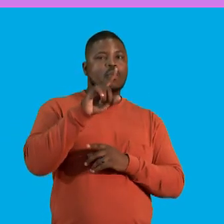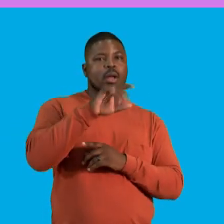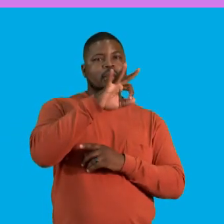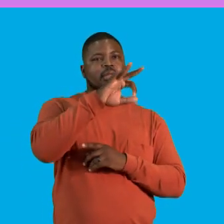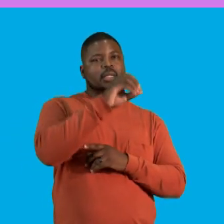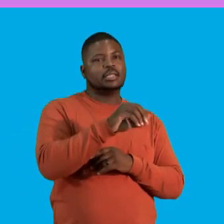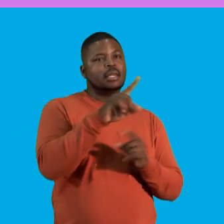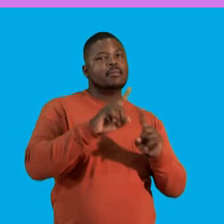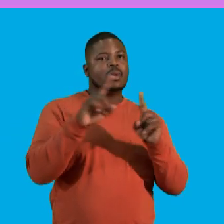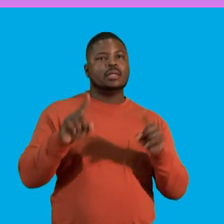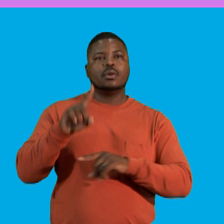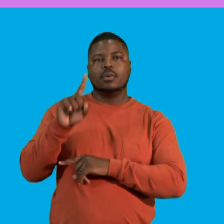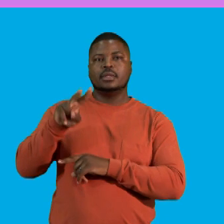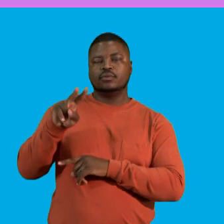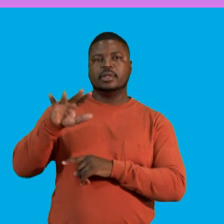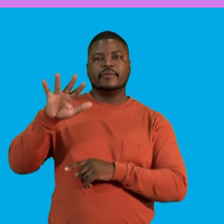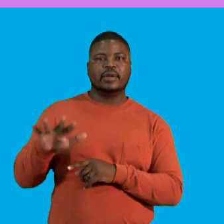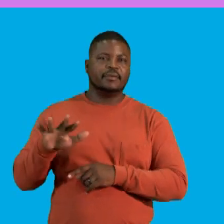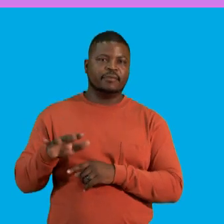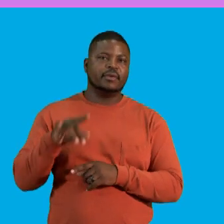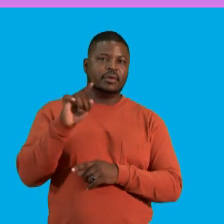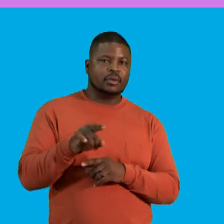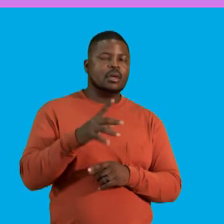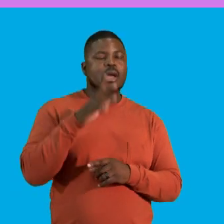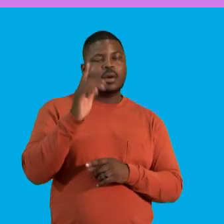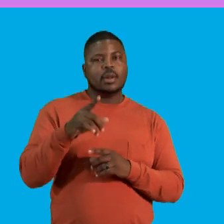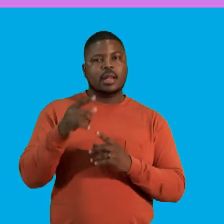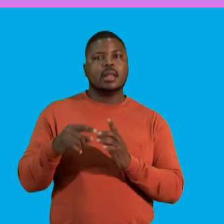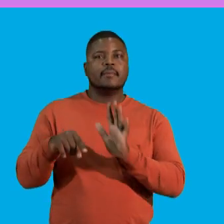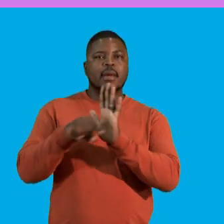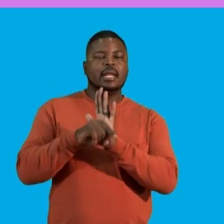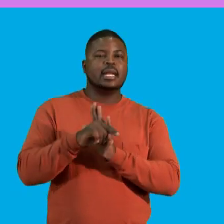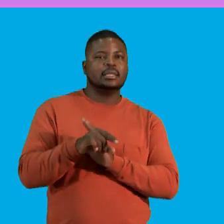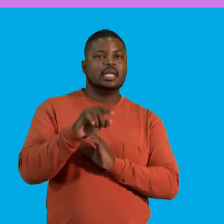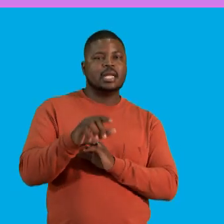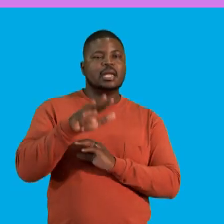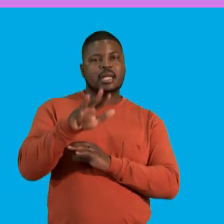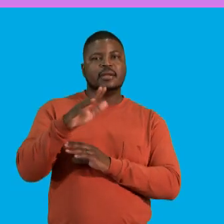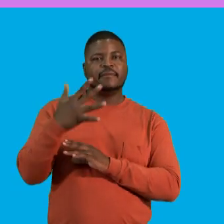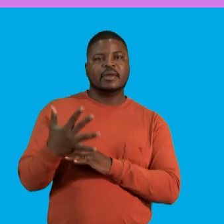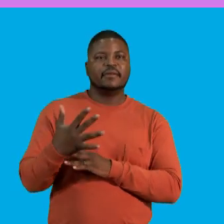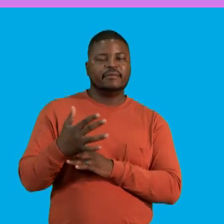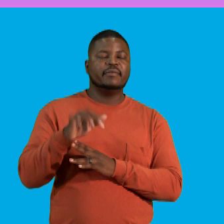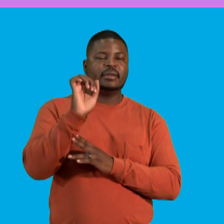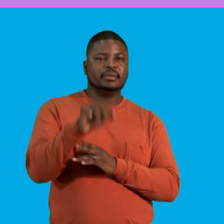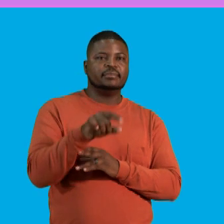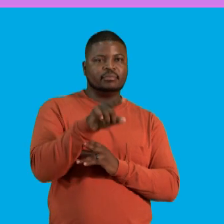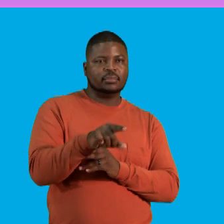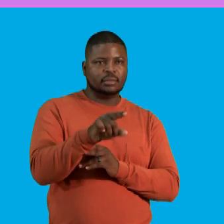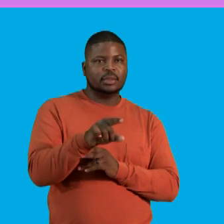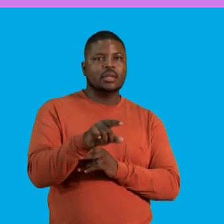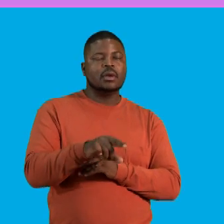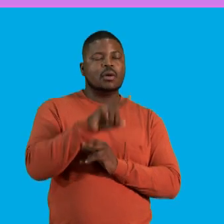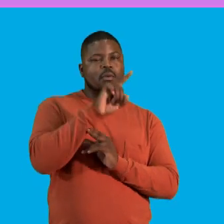is 125. So what do we do with the 125? We subtract 95 from it. So we say